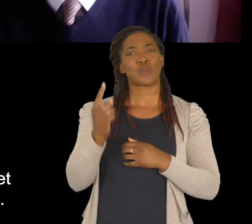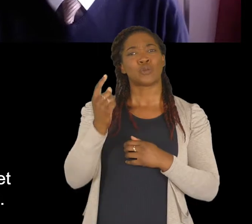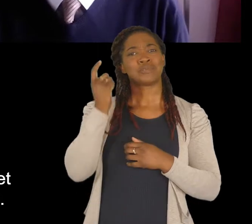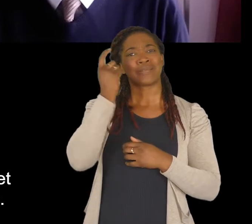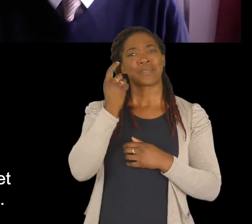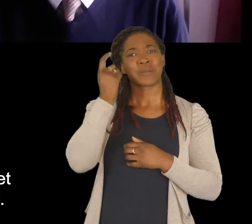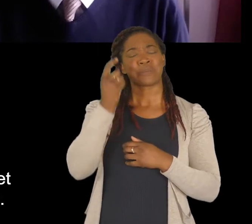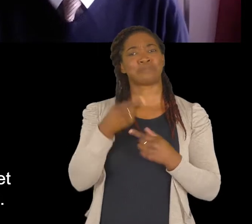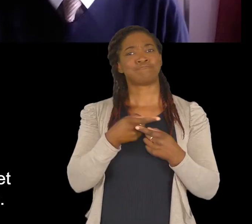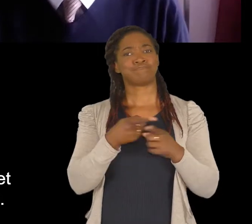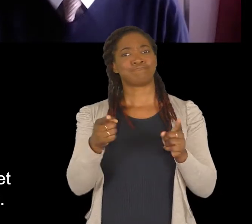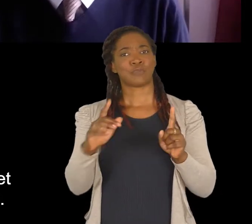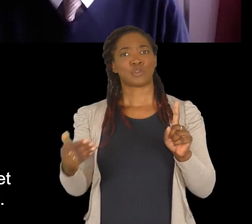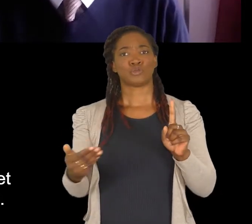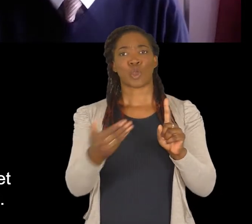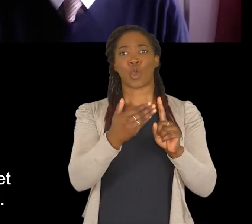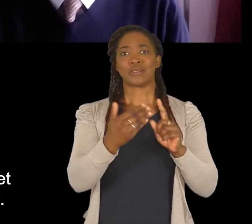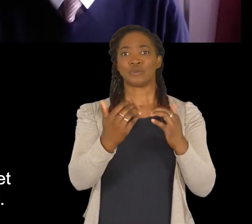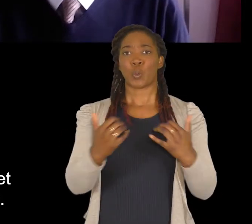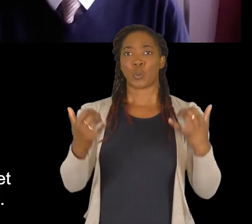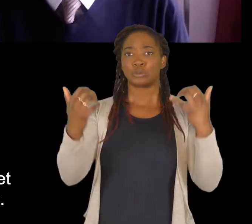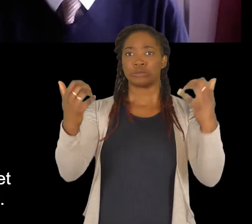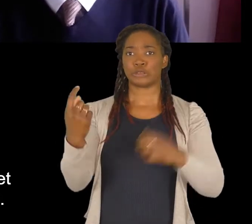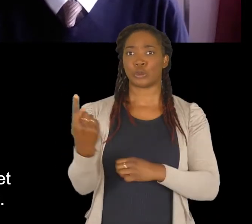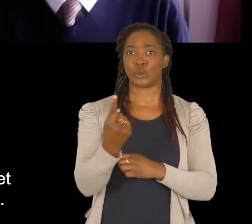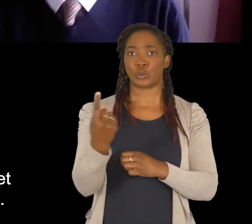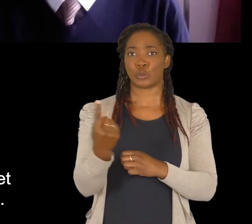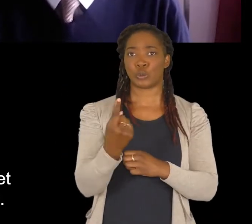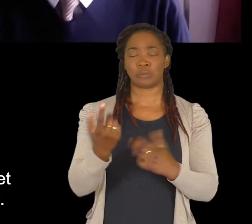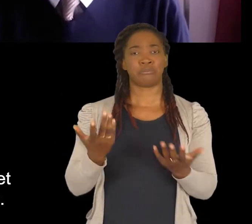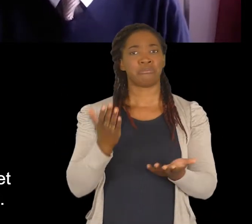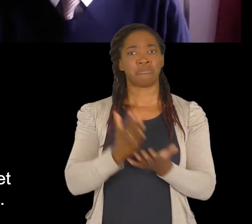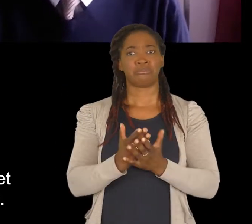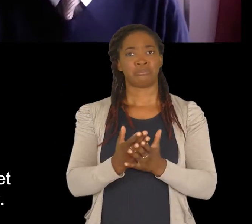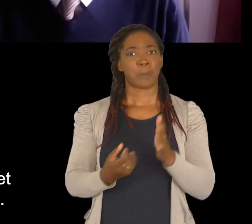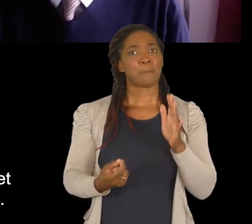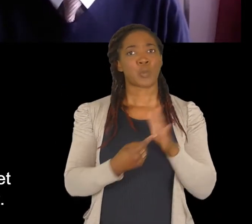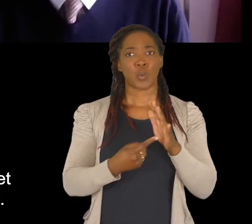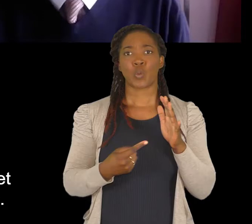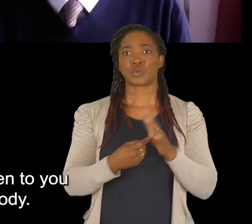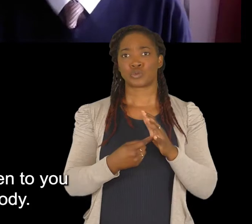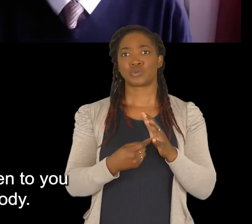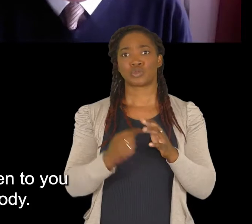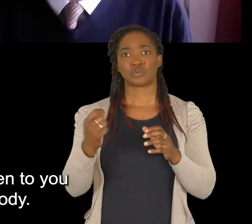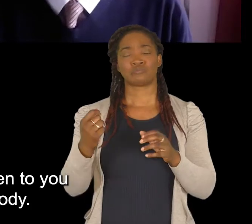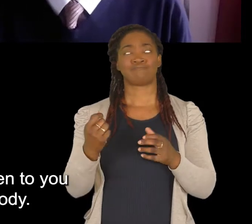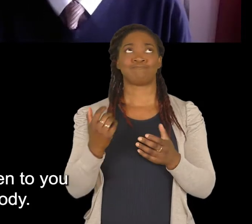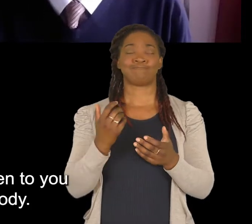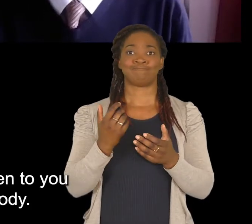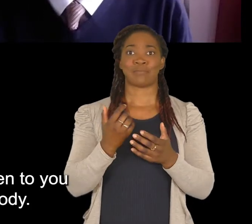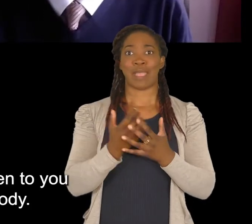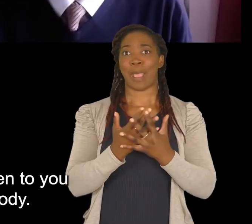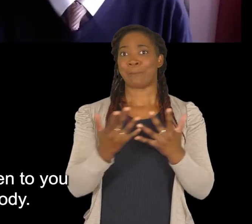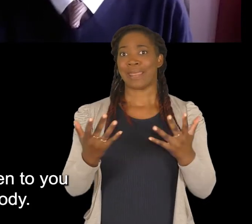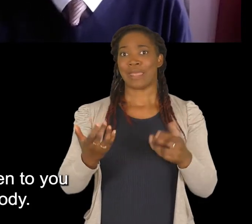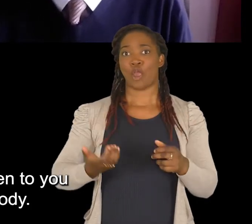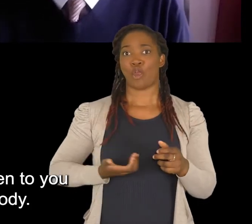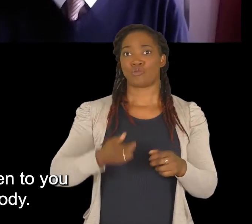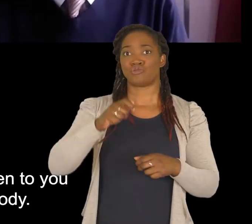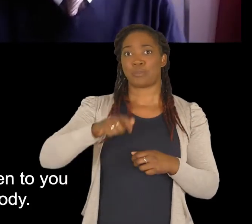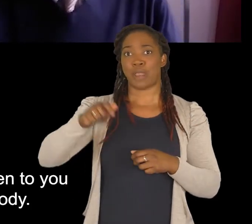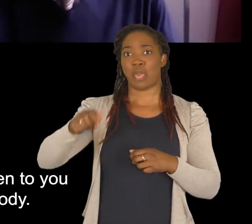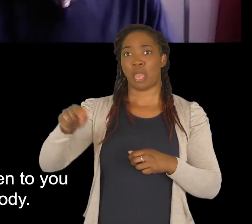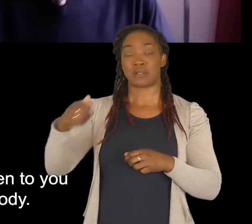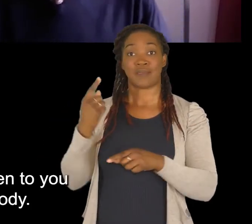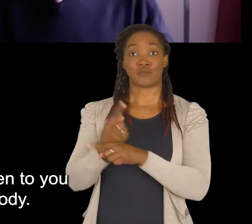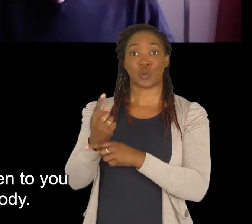who are your target audience, right? It's really important to do that. The number of entrepreneurs, Rosa, I've spoken